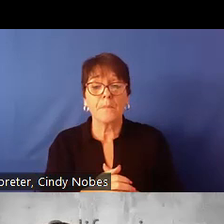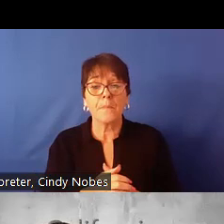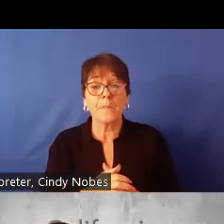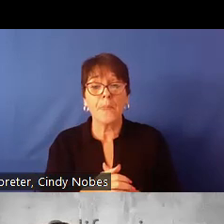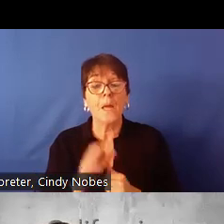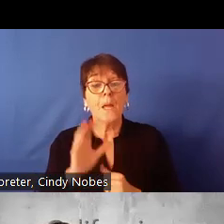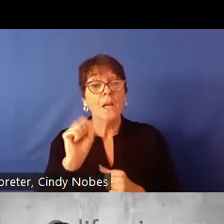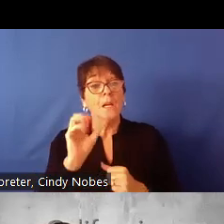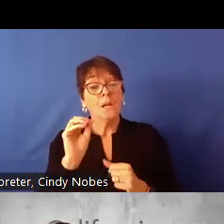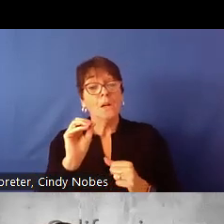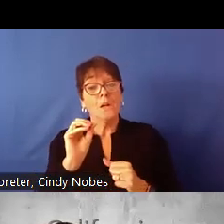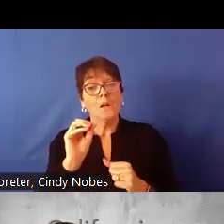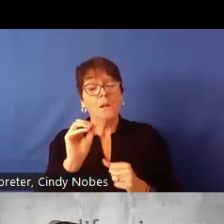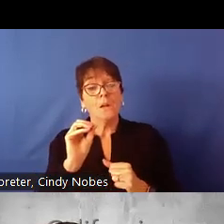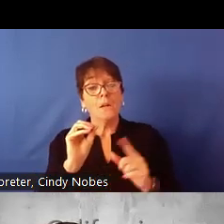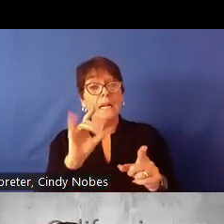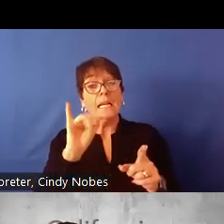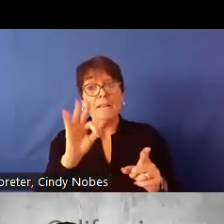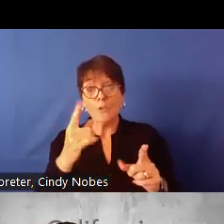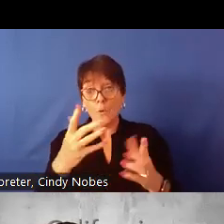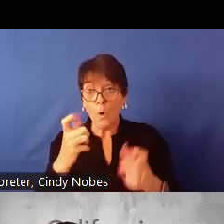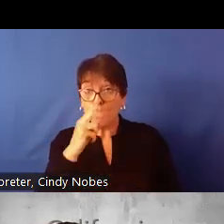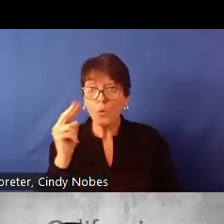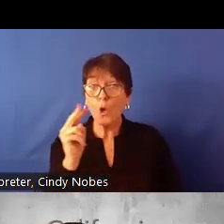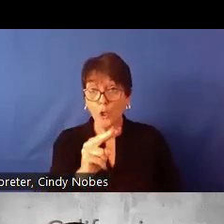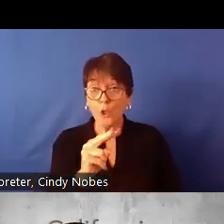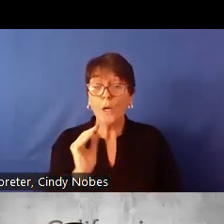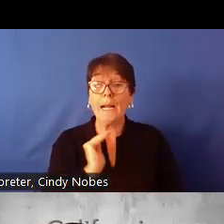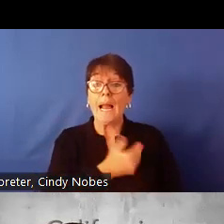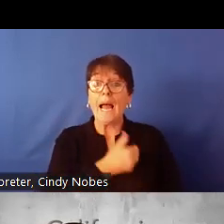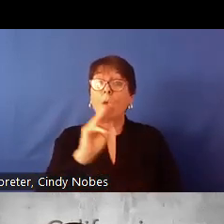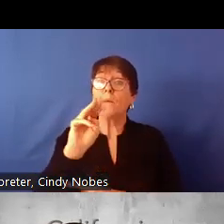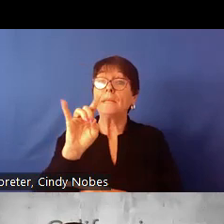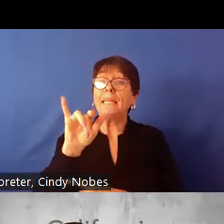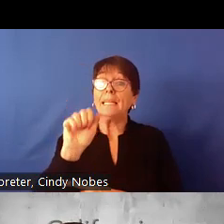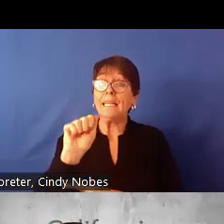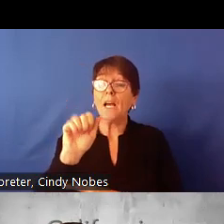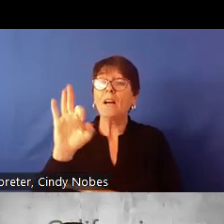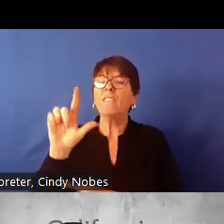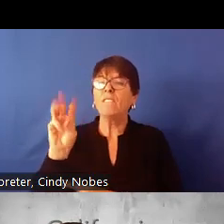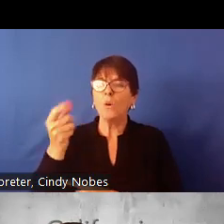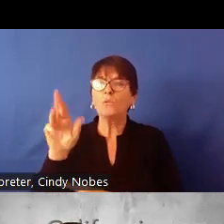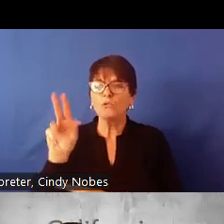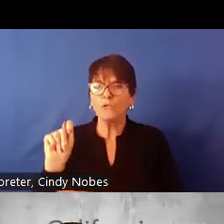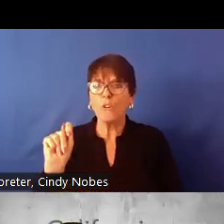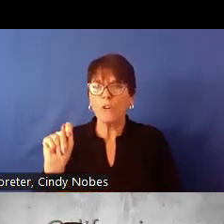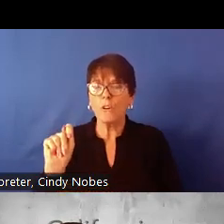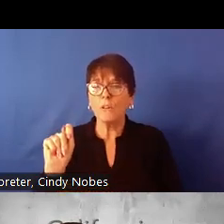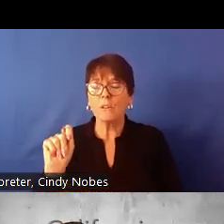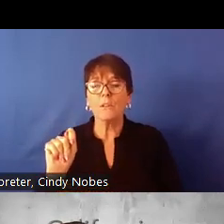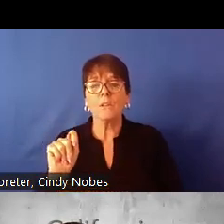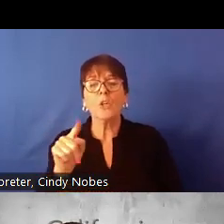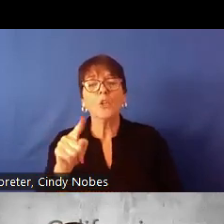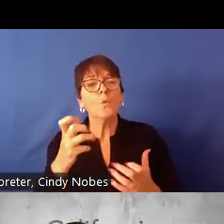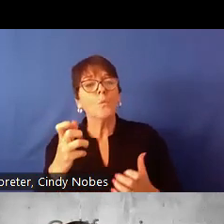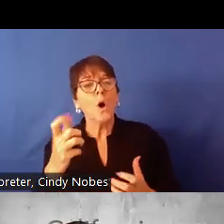So here, if you'd like to take a look at our media flowchart, you know, and if you want to kind